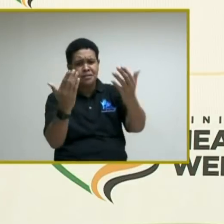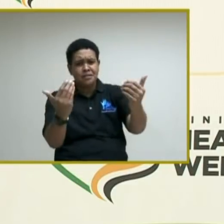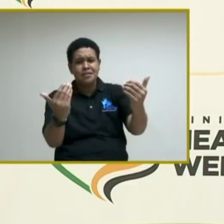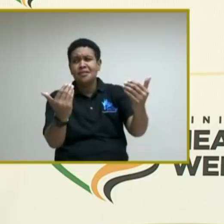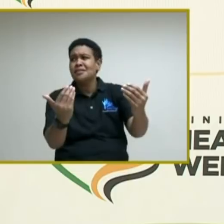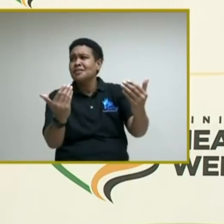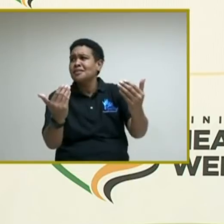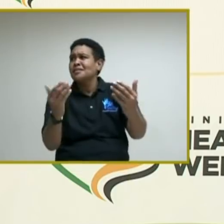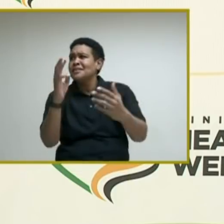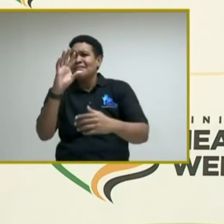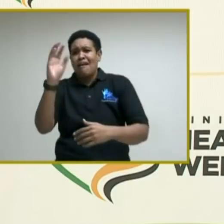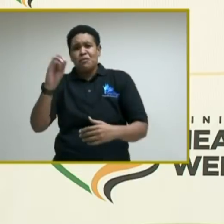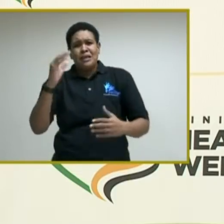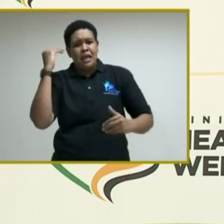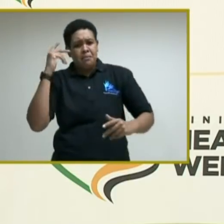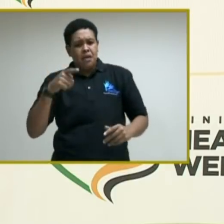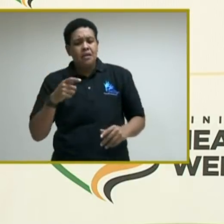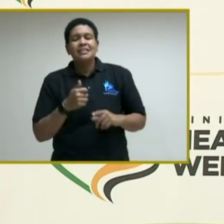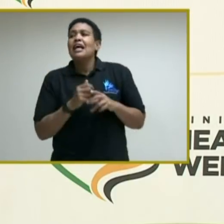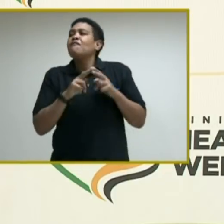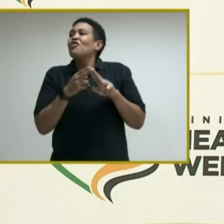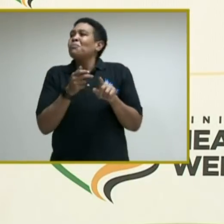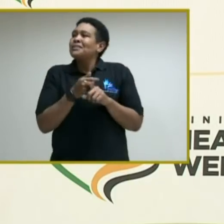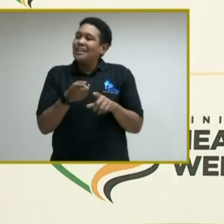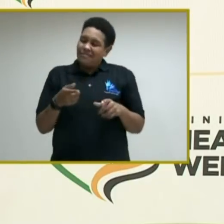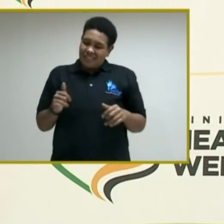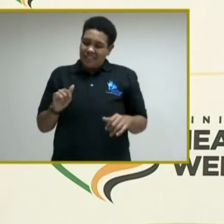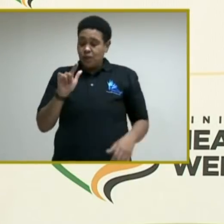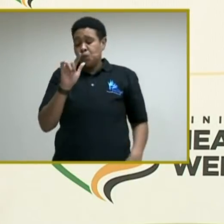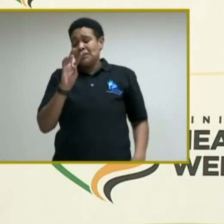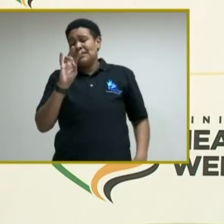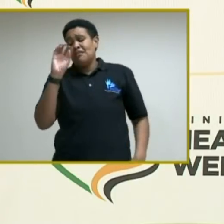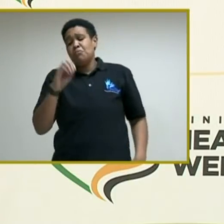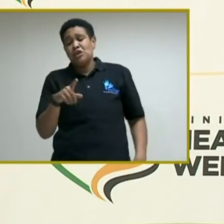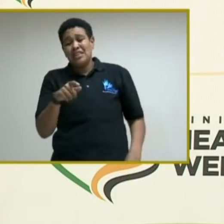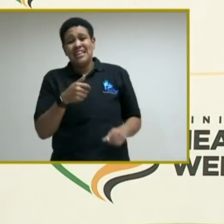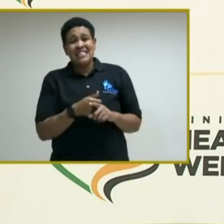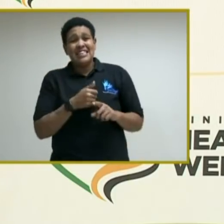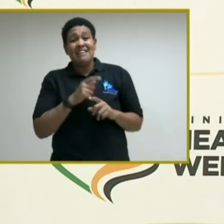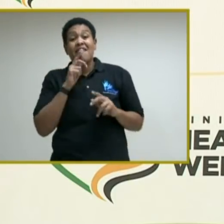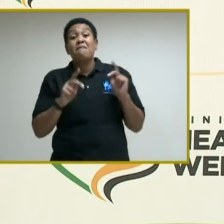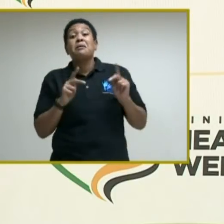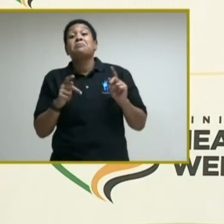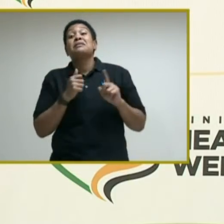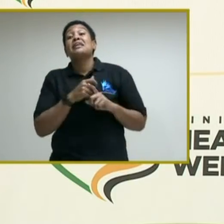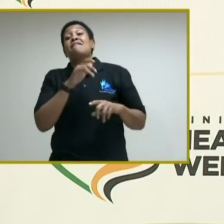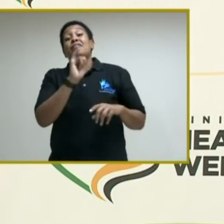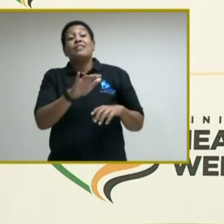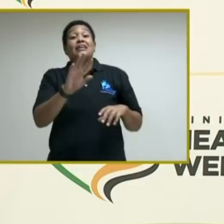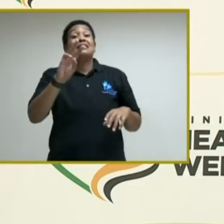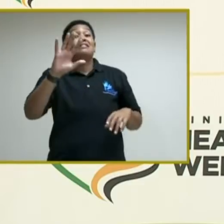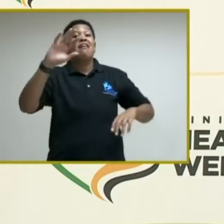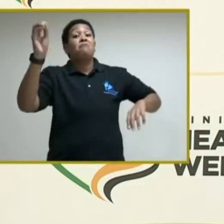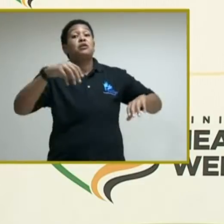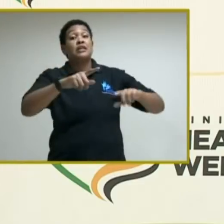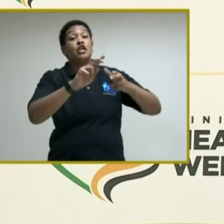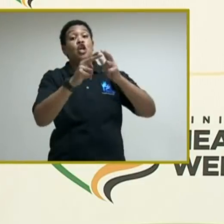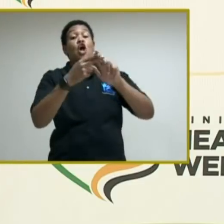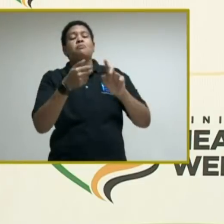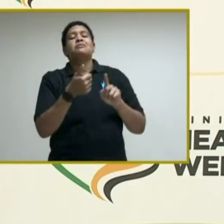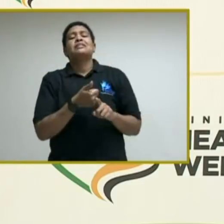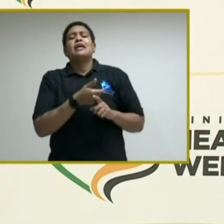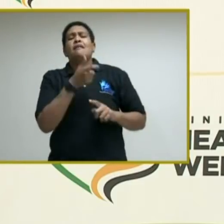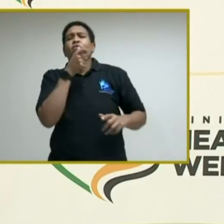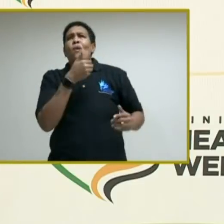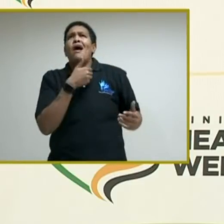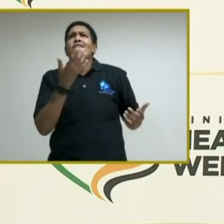started, the numbers are 27% of persons of that 65% number who have